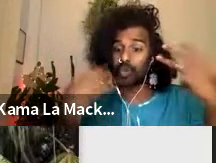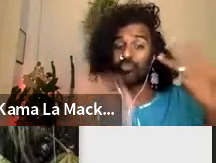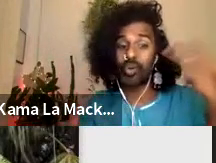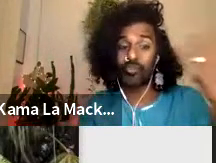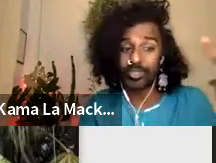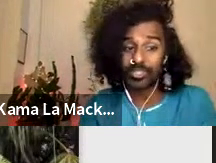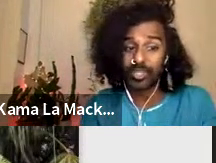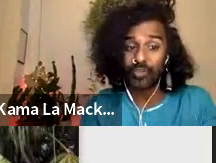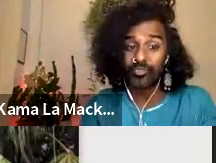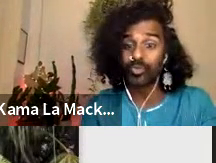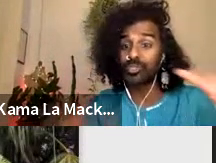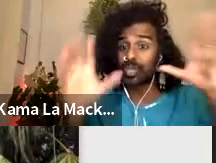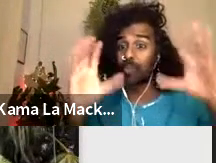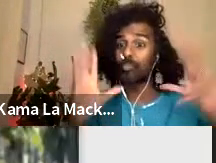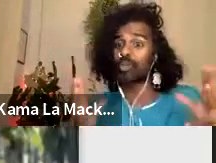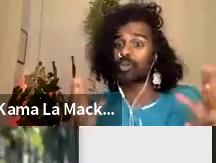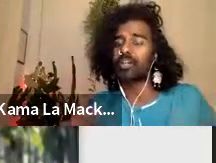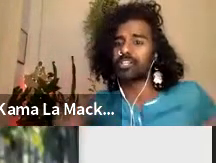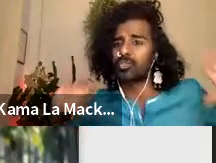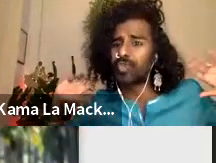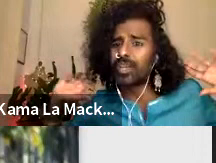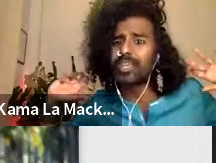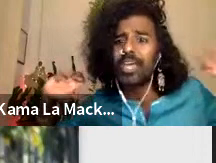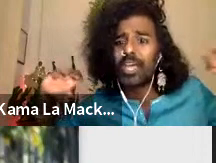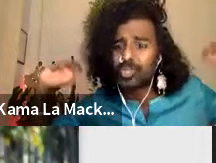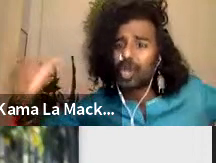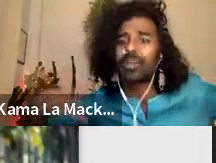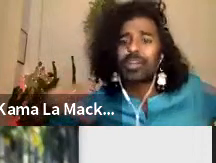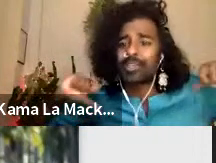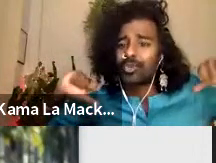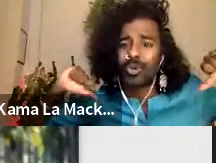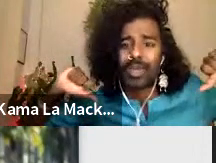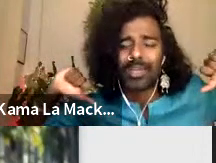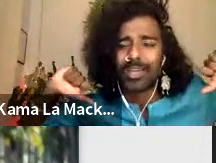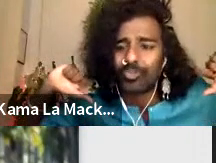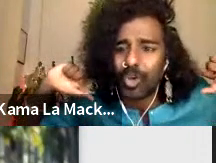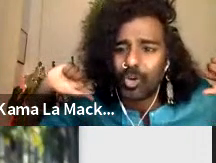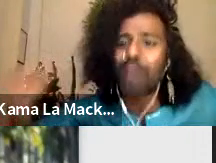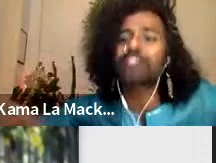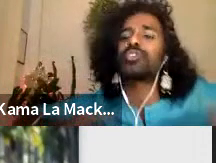forefront of those postcard cliches. So really